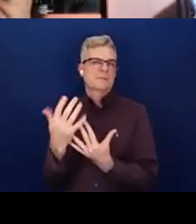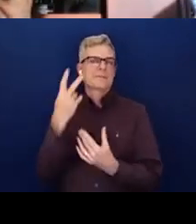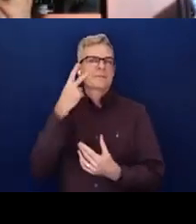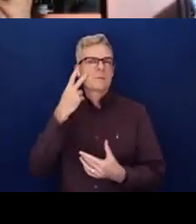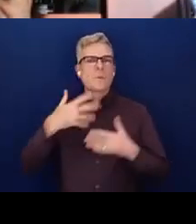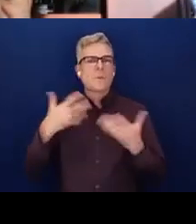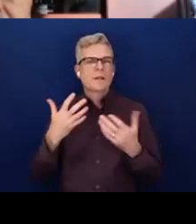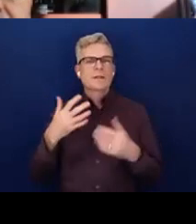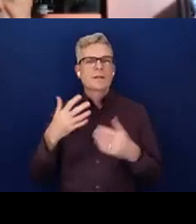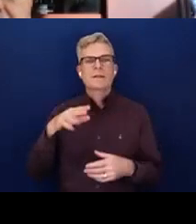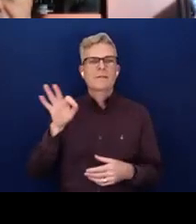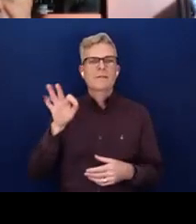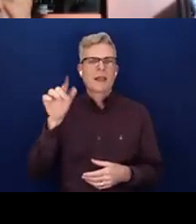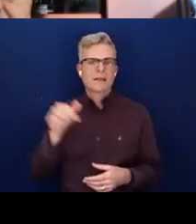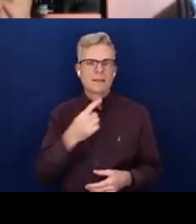Administration says.